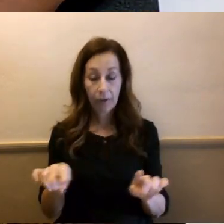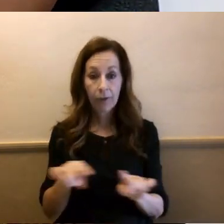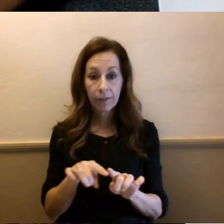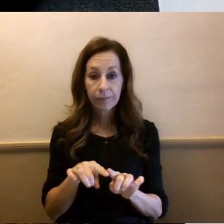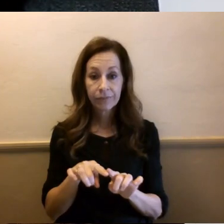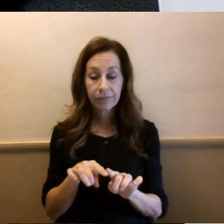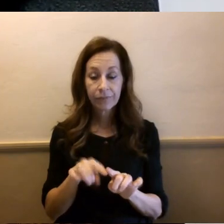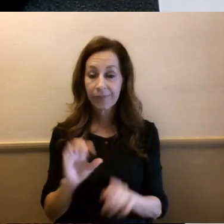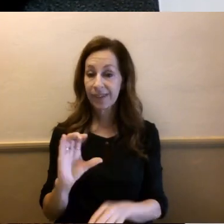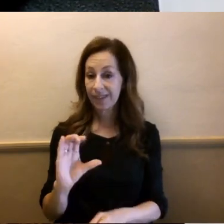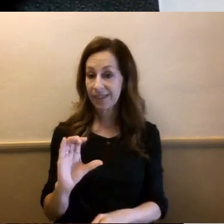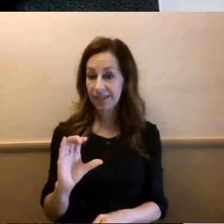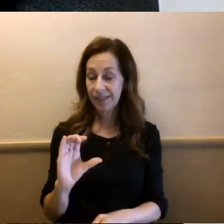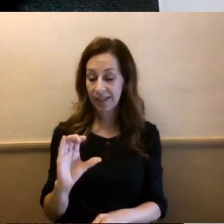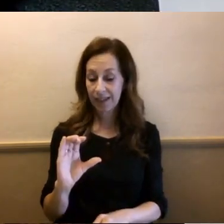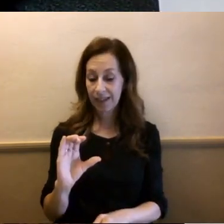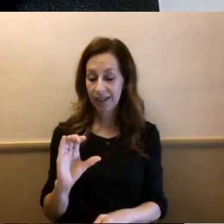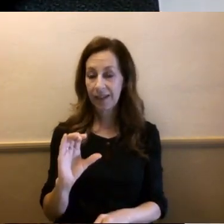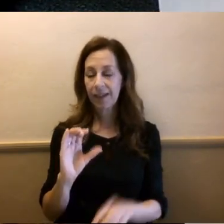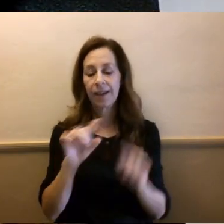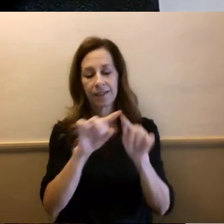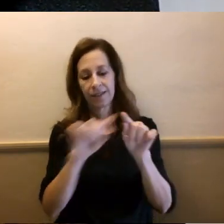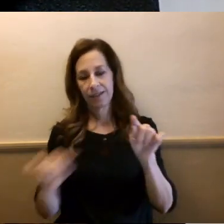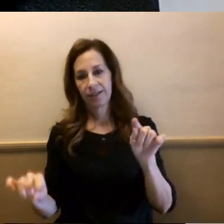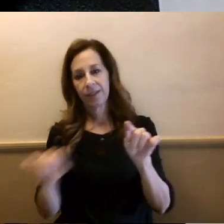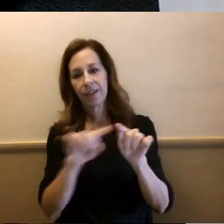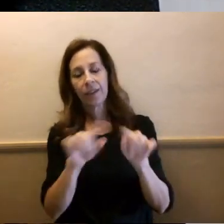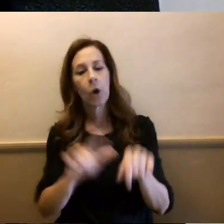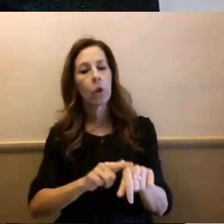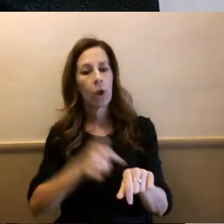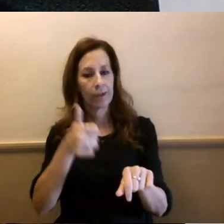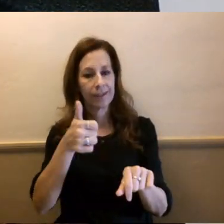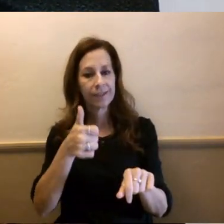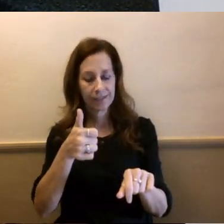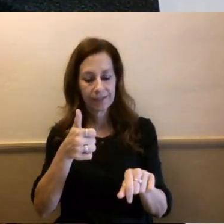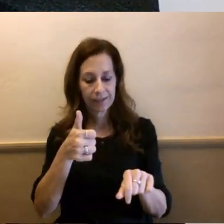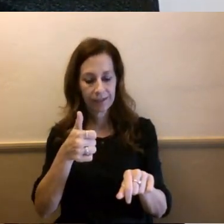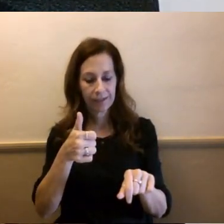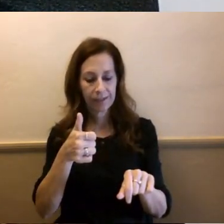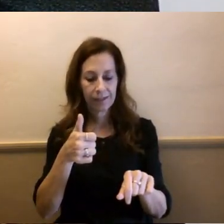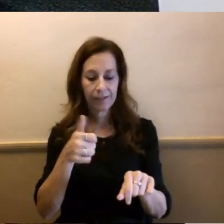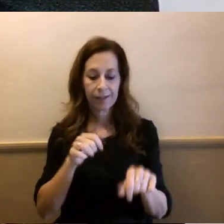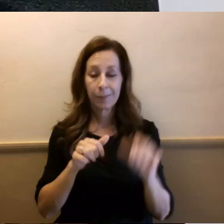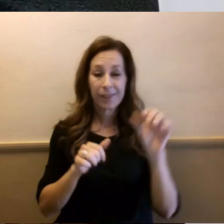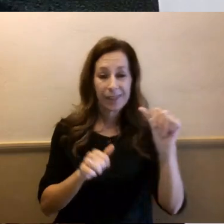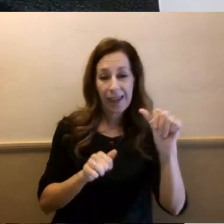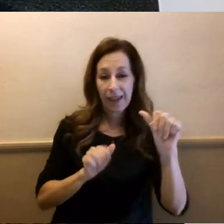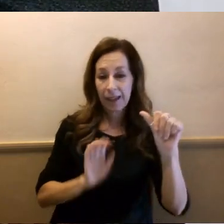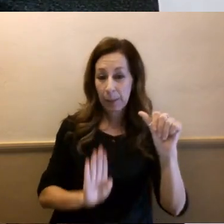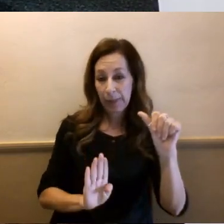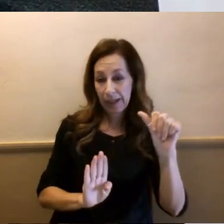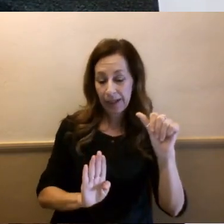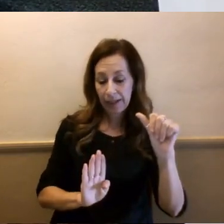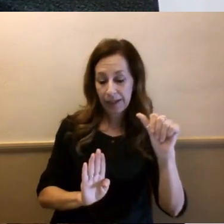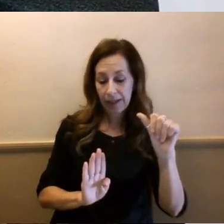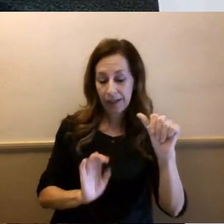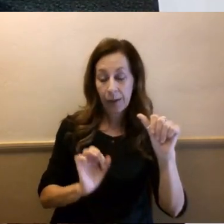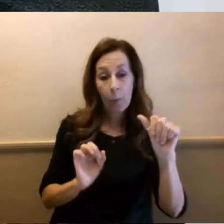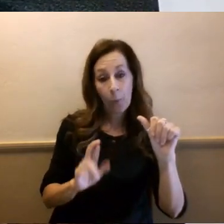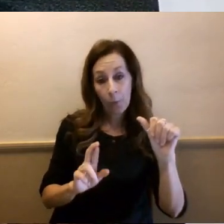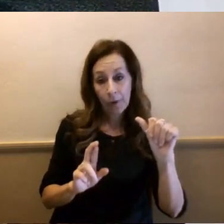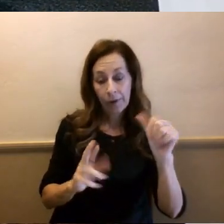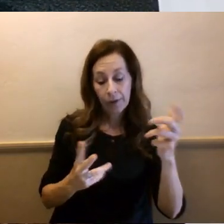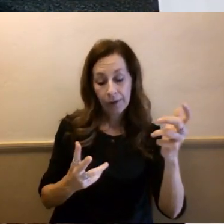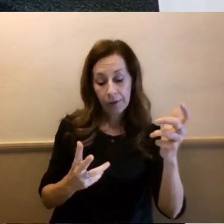theorem, C is always the longest side. And then this could be A and this could be B,